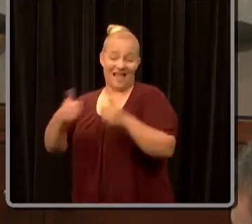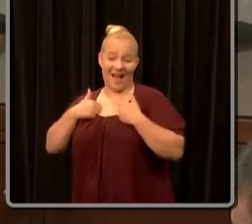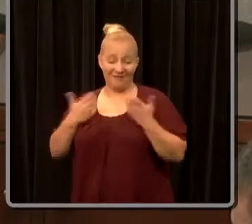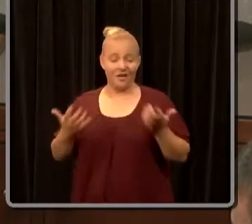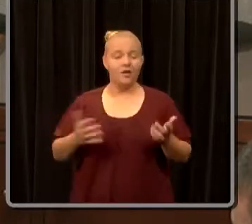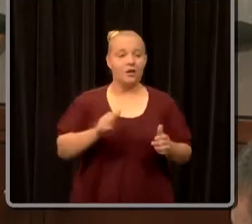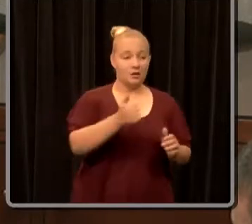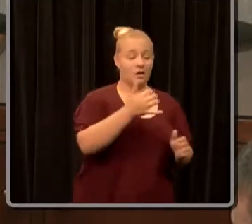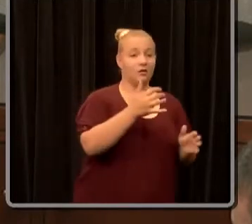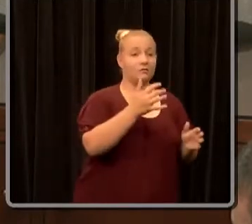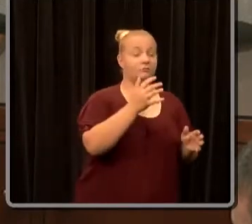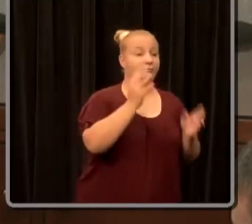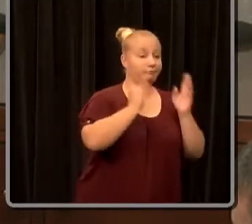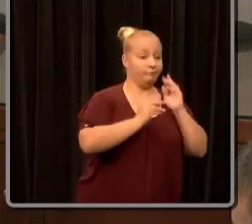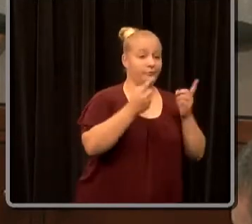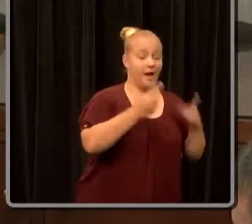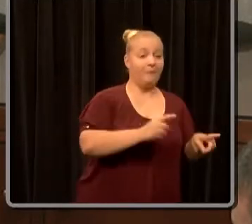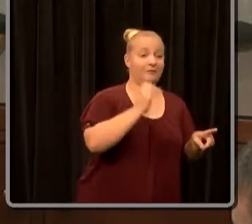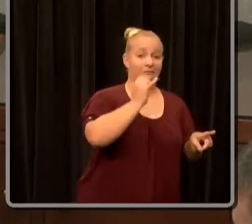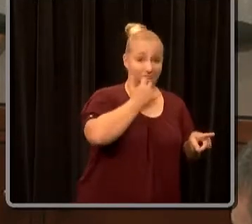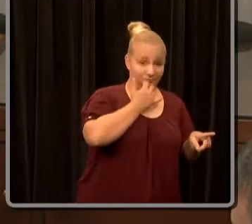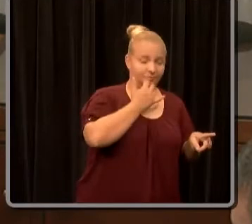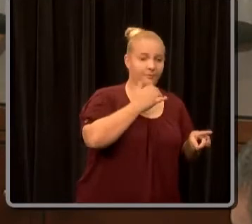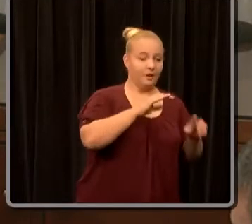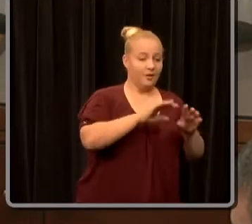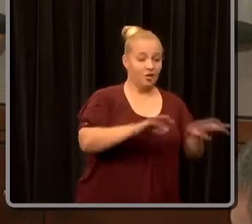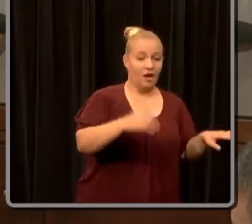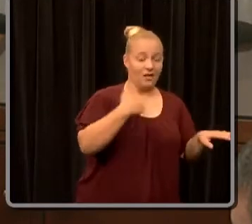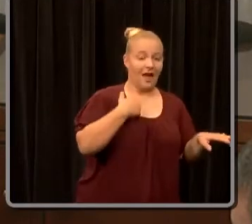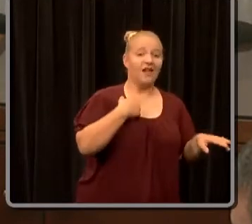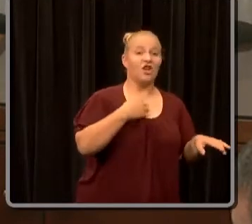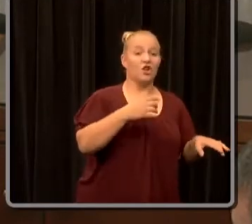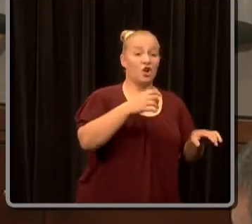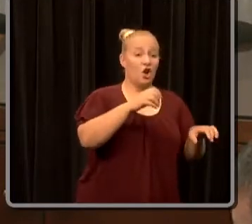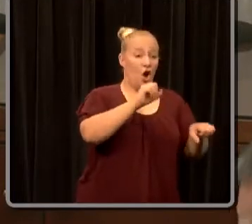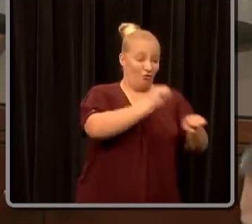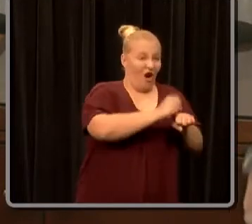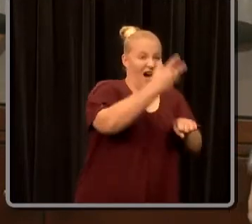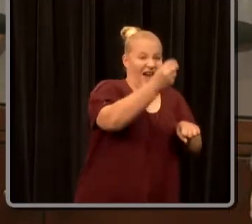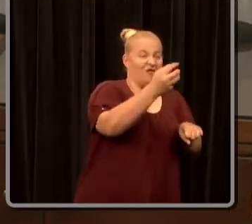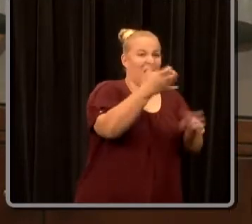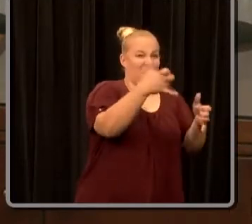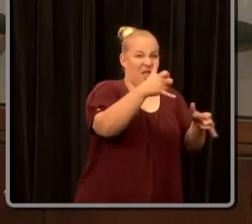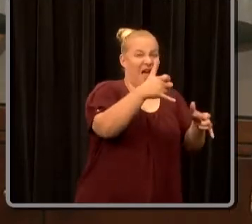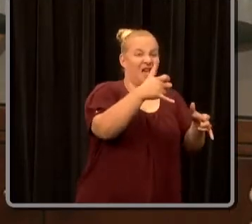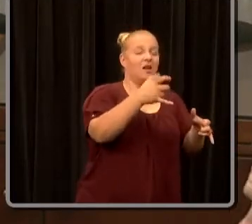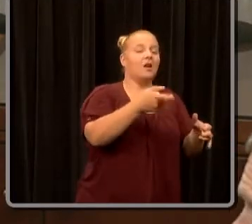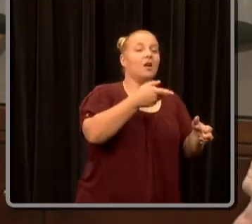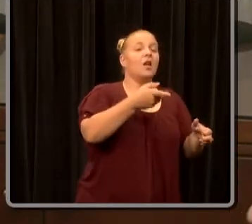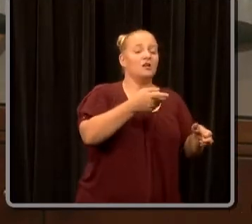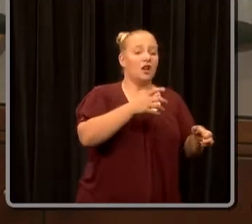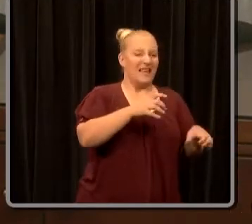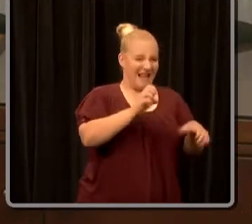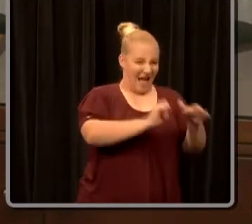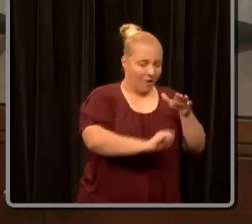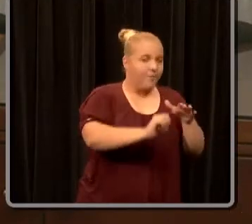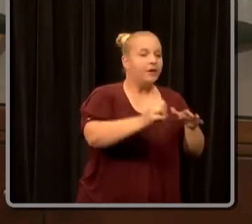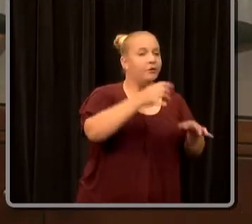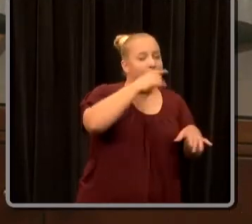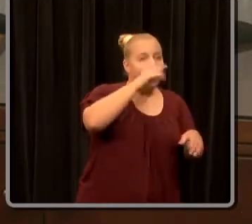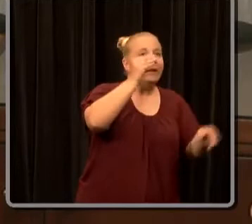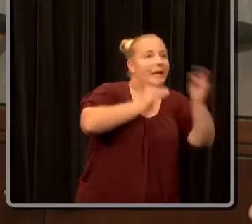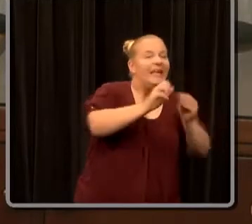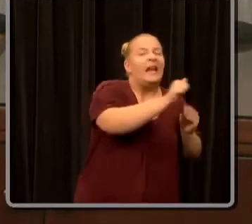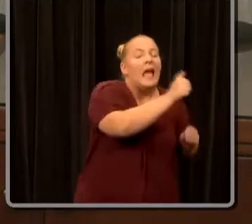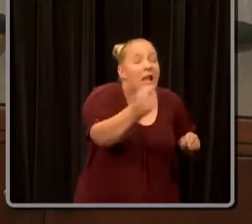was another incident in another district where a child had swallowed a rock on the playground. As we know, elementary kids will eat about anything,